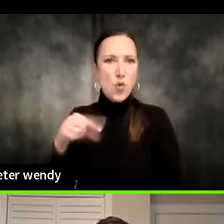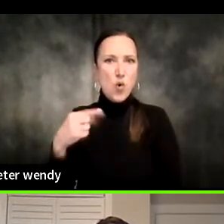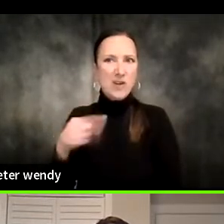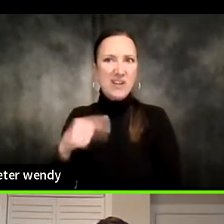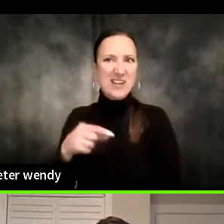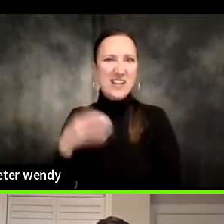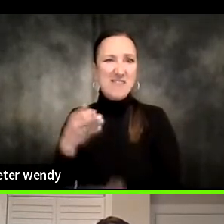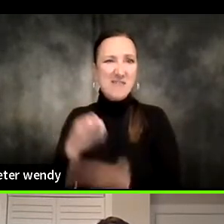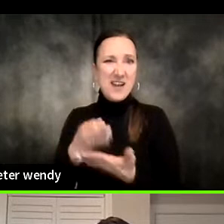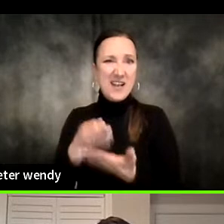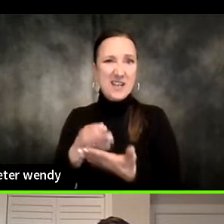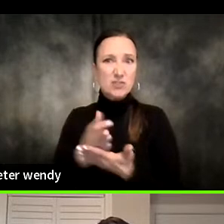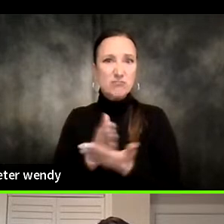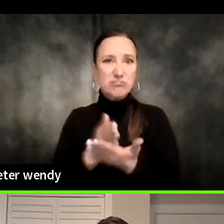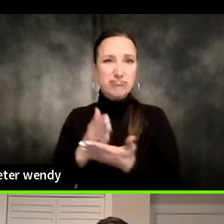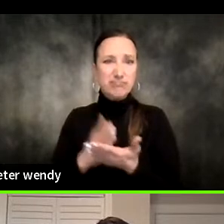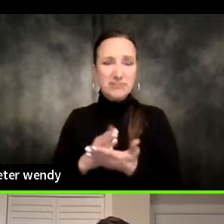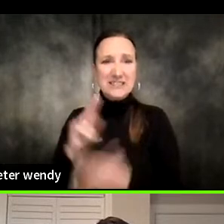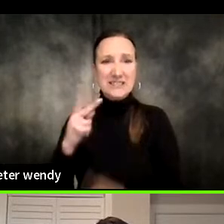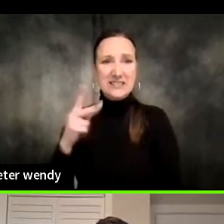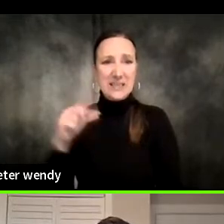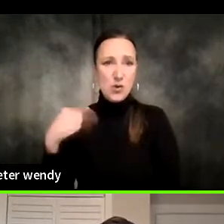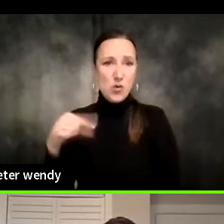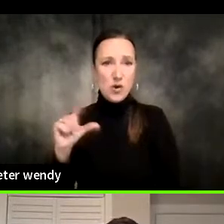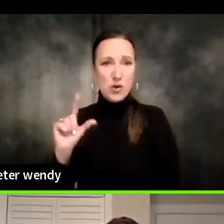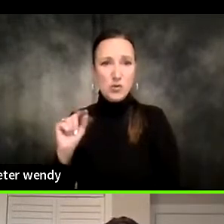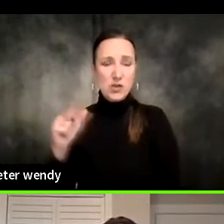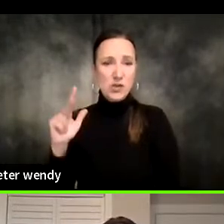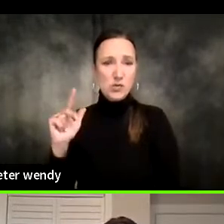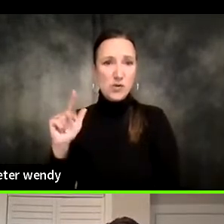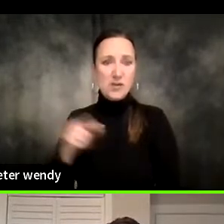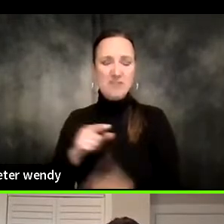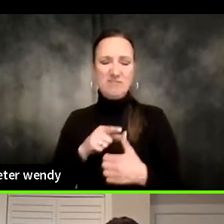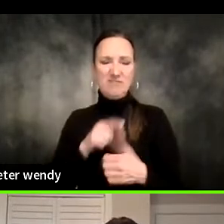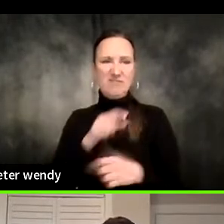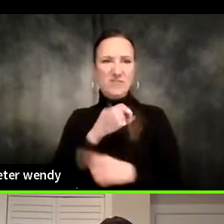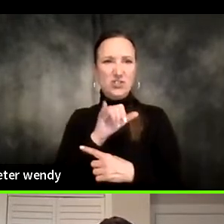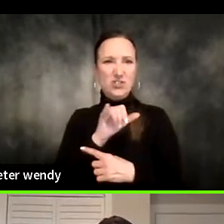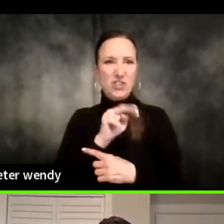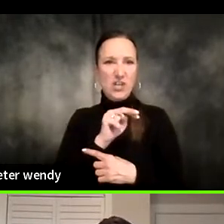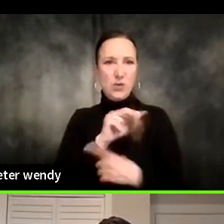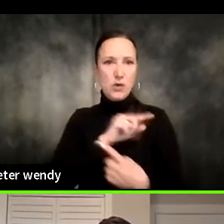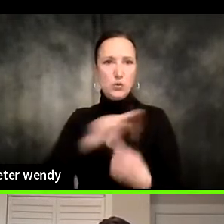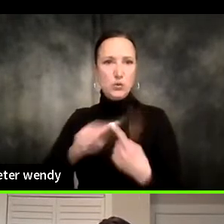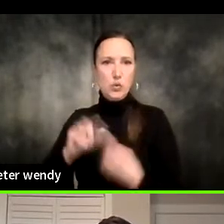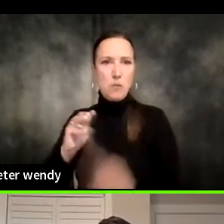year 2023, second quarter, which covers January through March of this year.